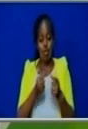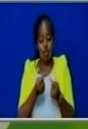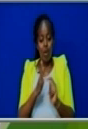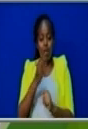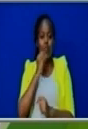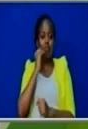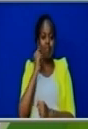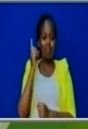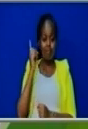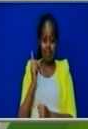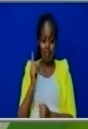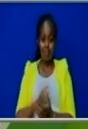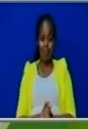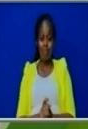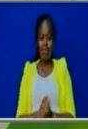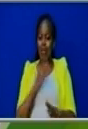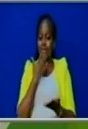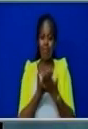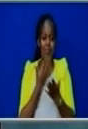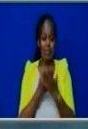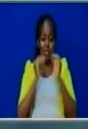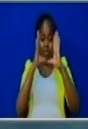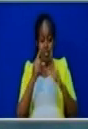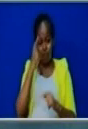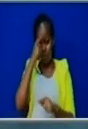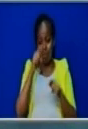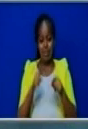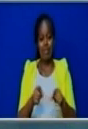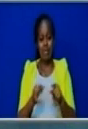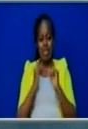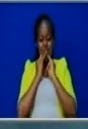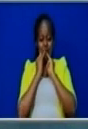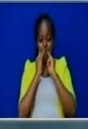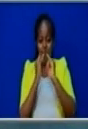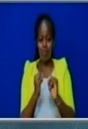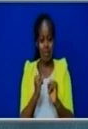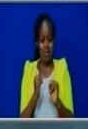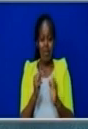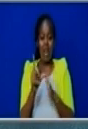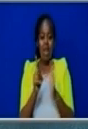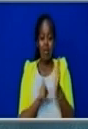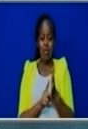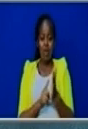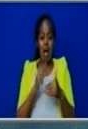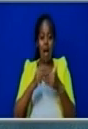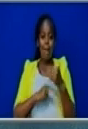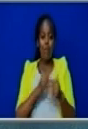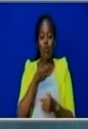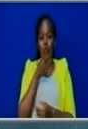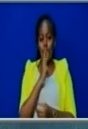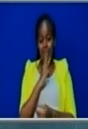home. Wow, wonderful. Thank you very much, Mwalimu, for these incisive lessons about